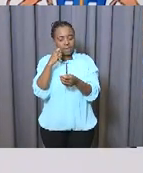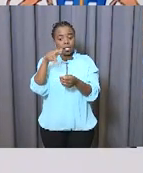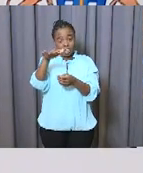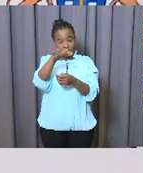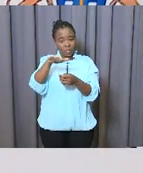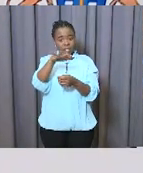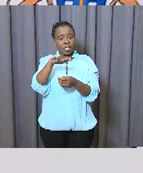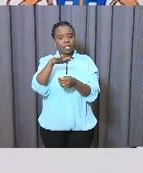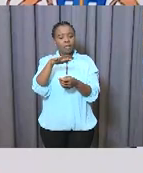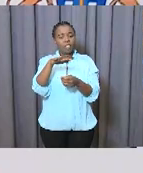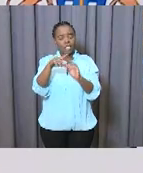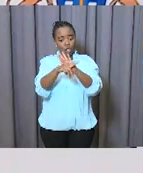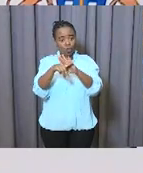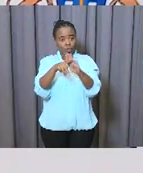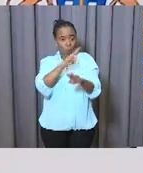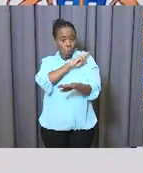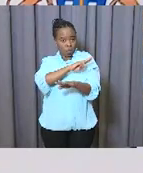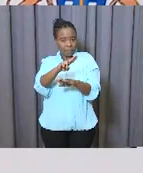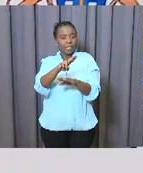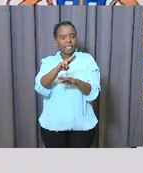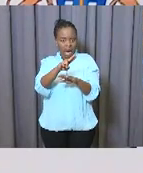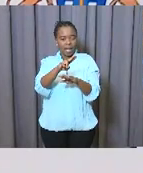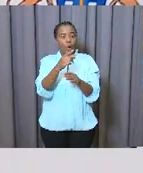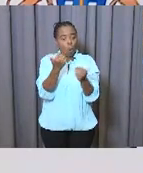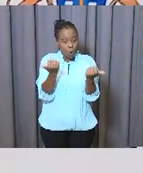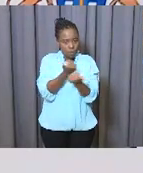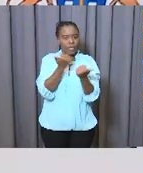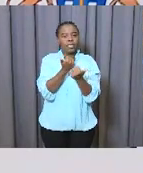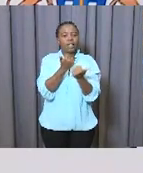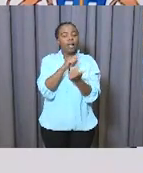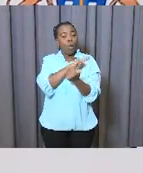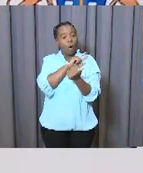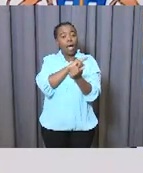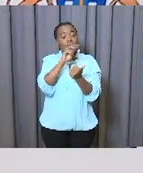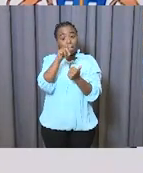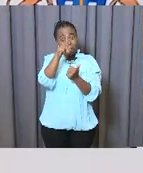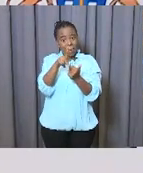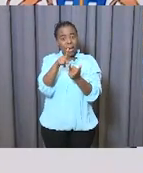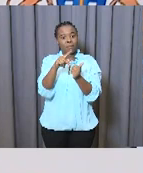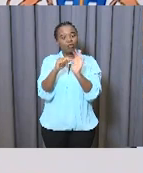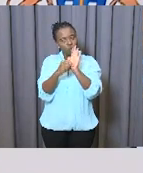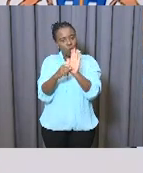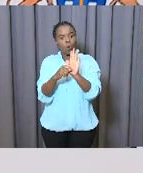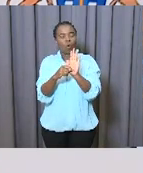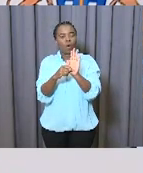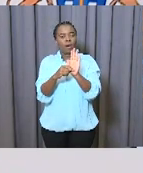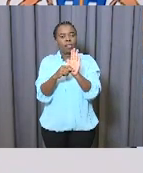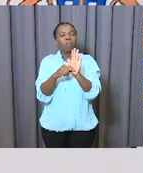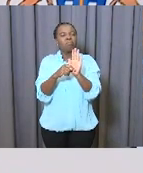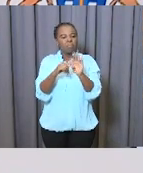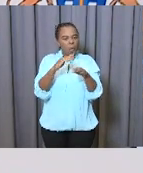District Hospital. It's already the map that shows us where are the cases, the potential